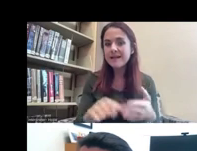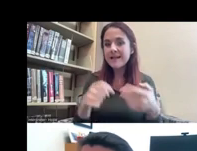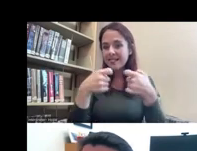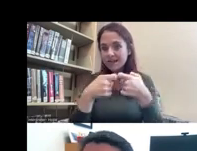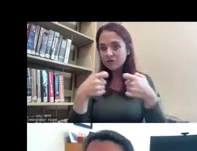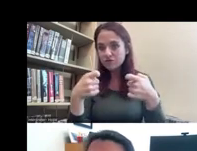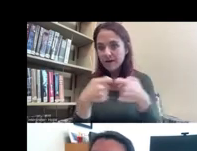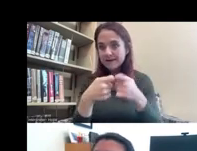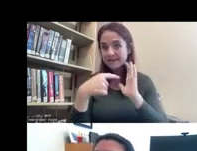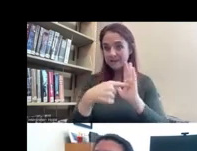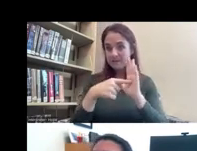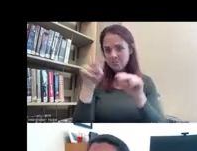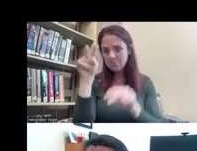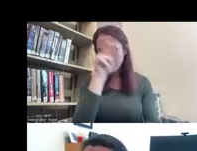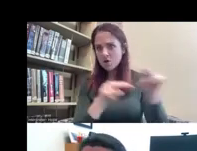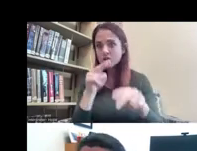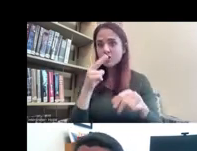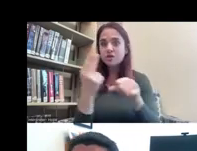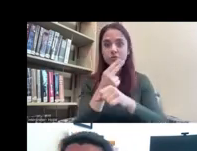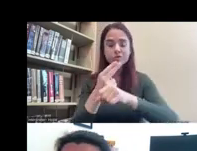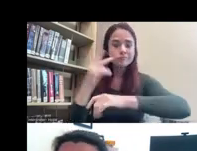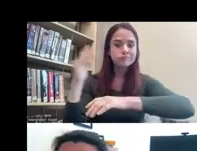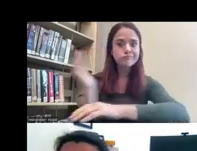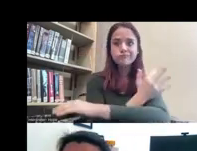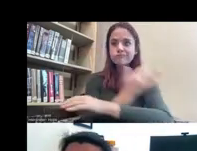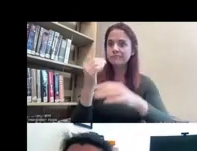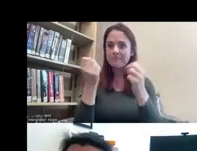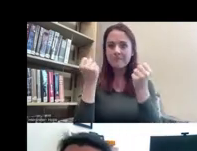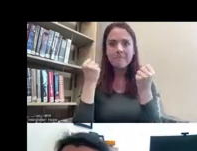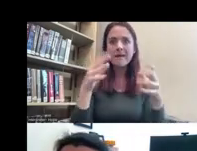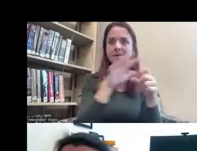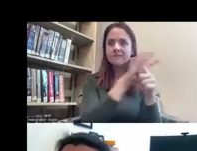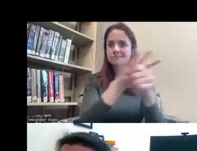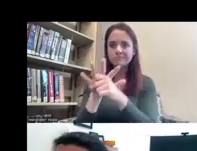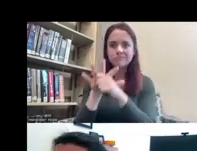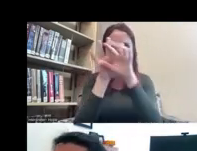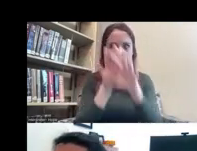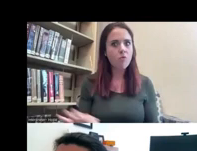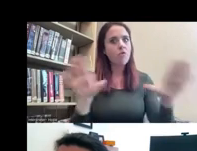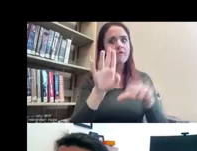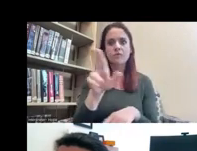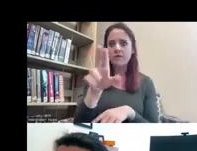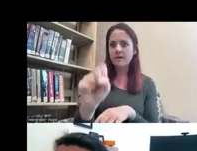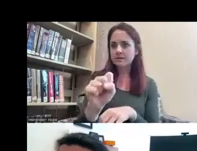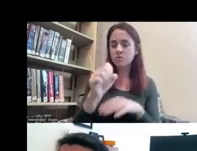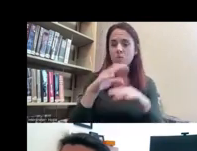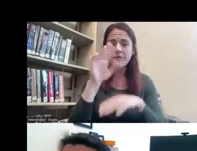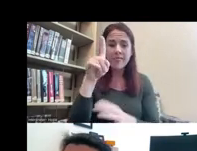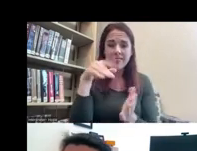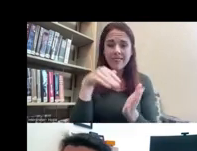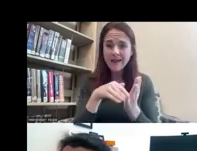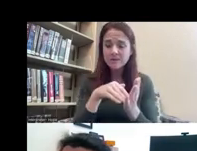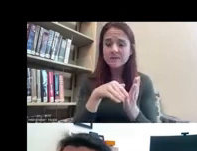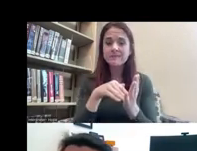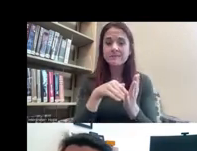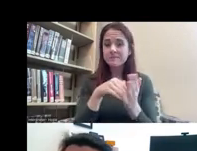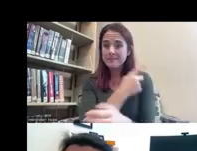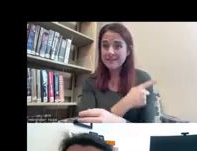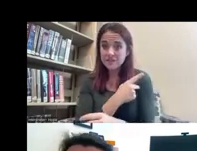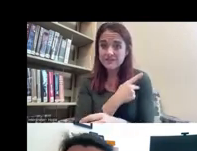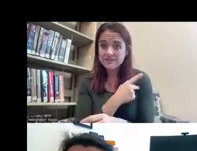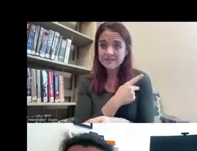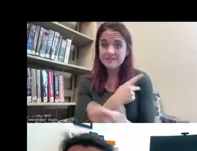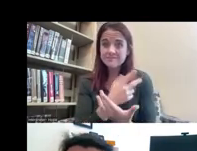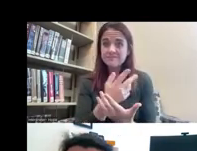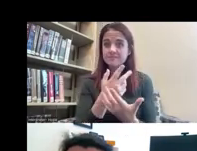monitoring was used across multiple locations across the United States in over 1,000 patients